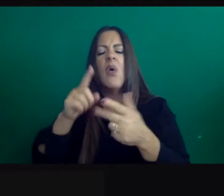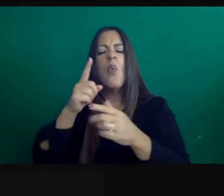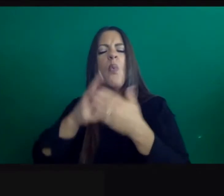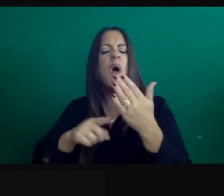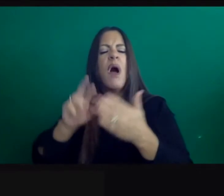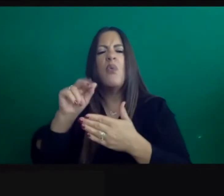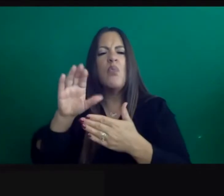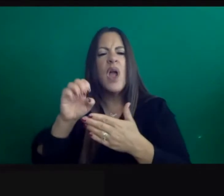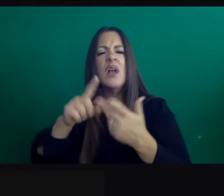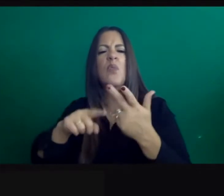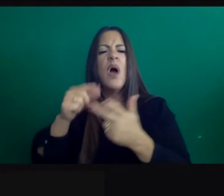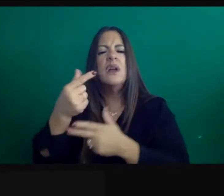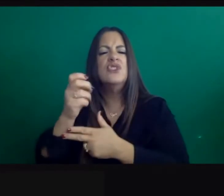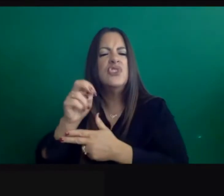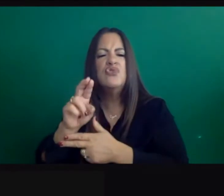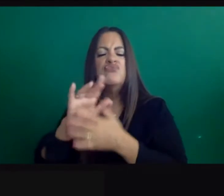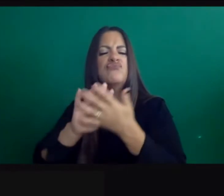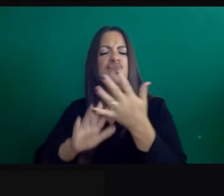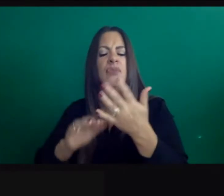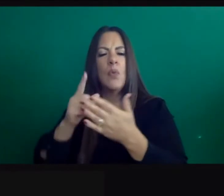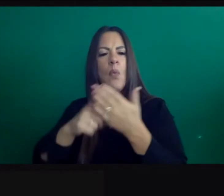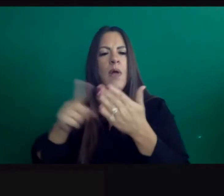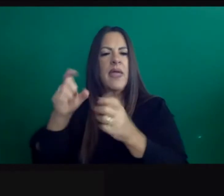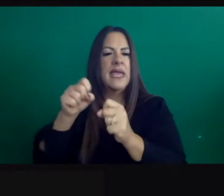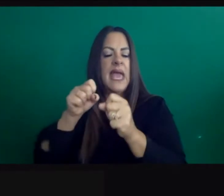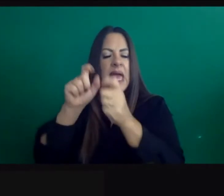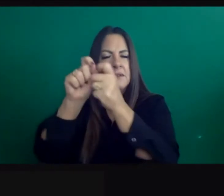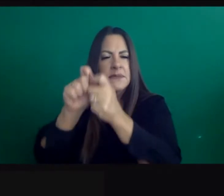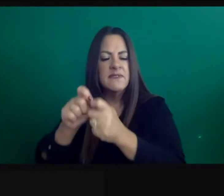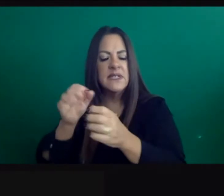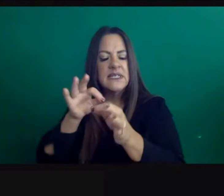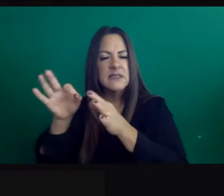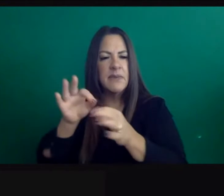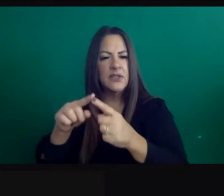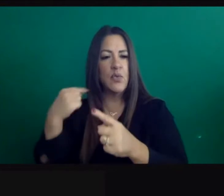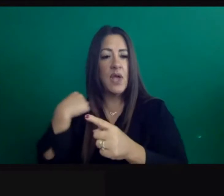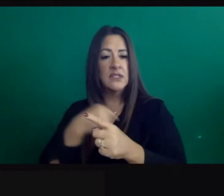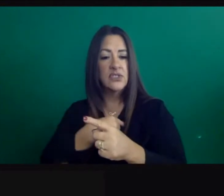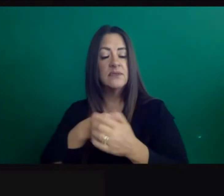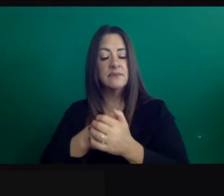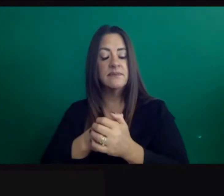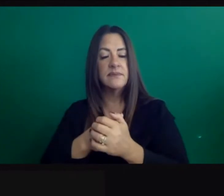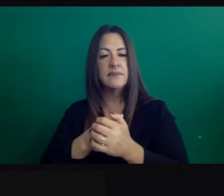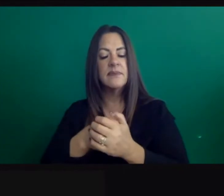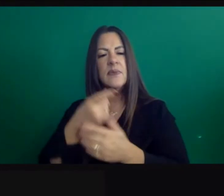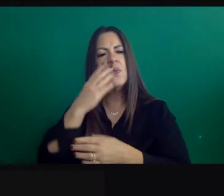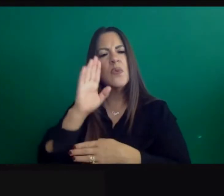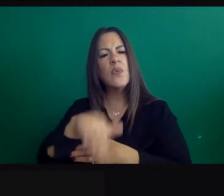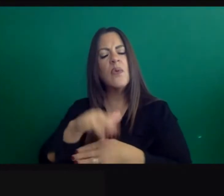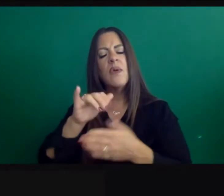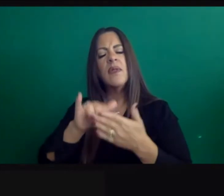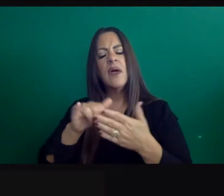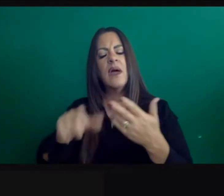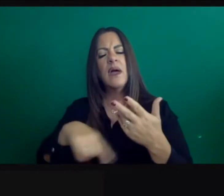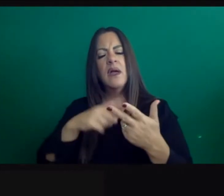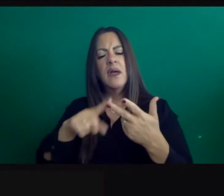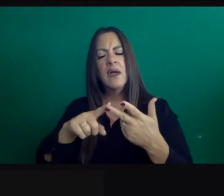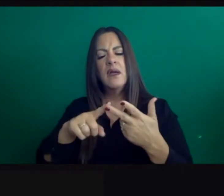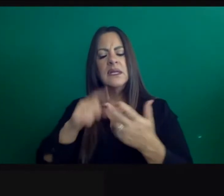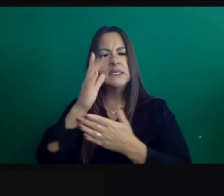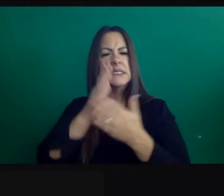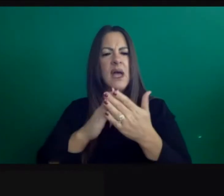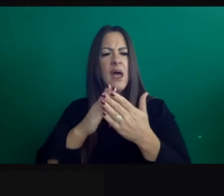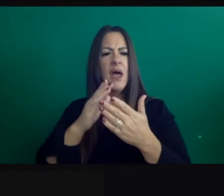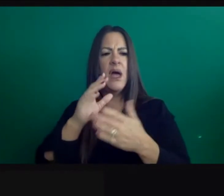can't see all of the information that they need to run an effective vaccination campaign. They can't see the vaccines that are going